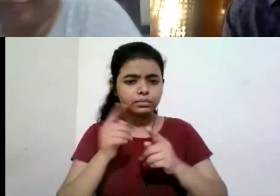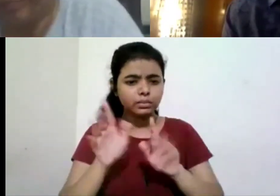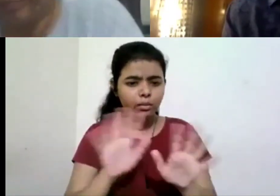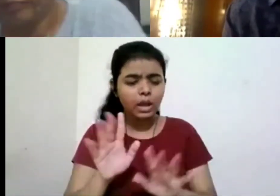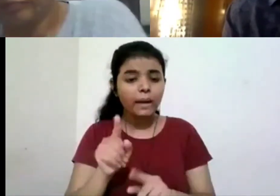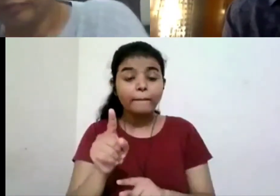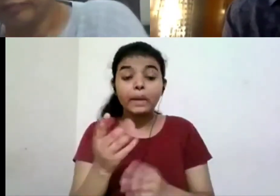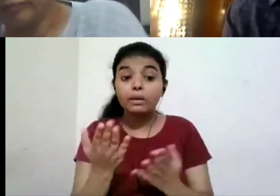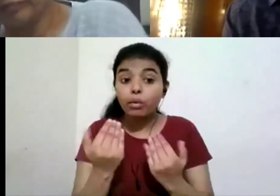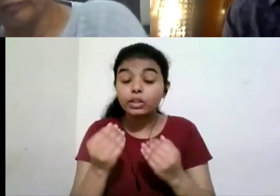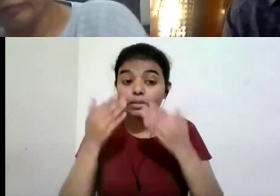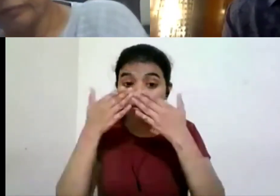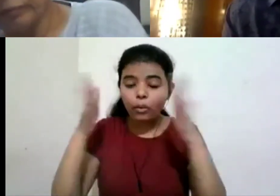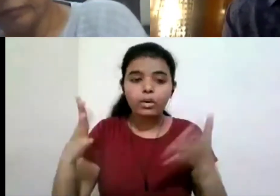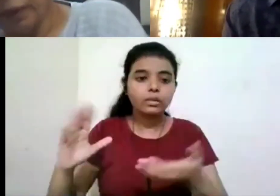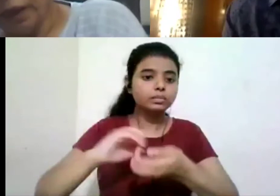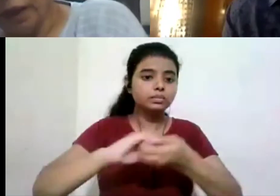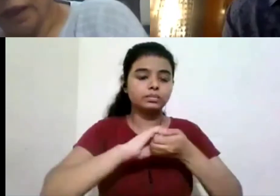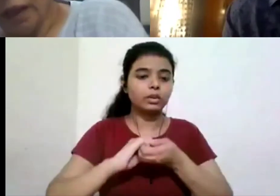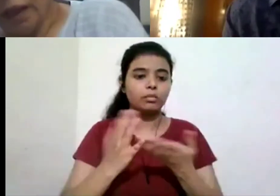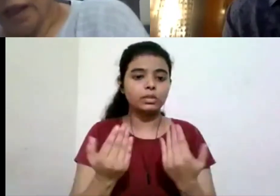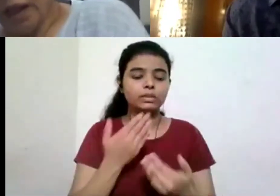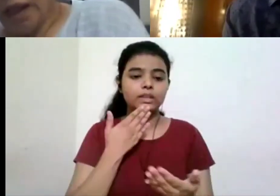ones that can be brought together? Thank you.